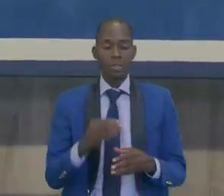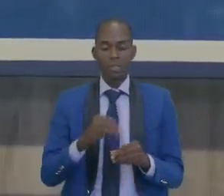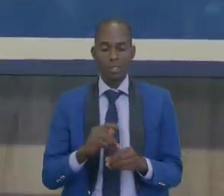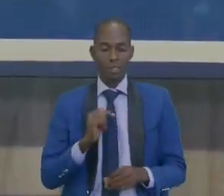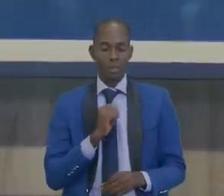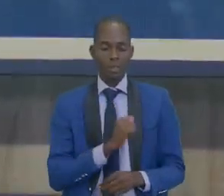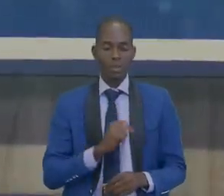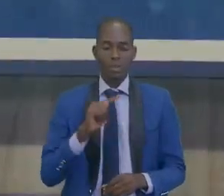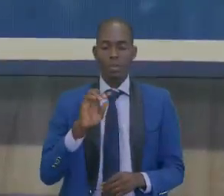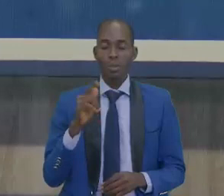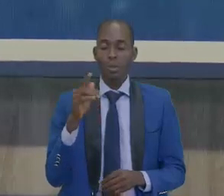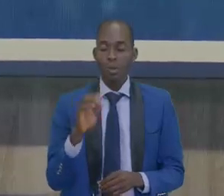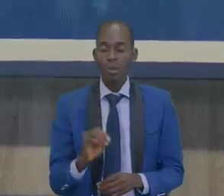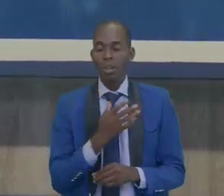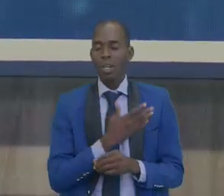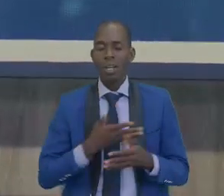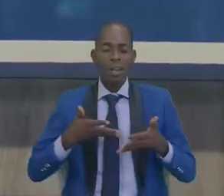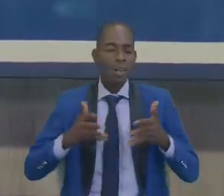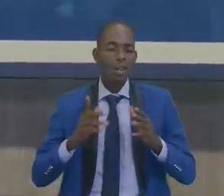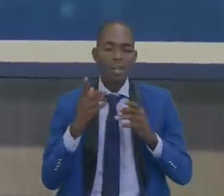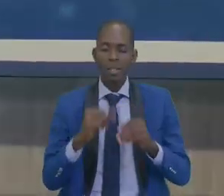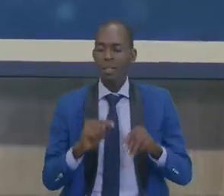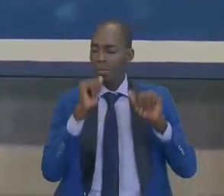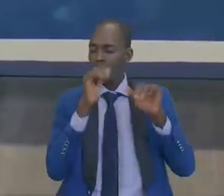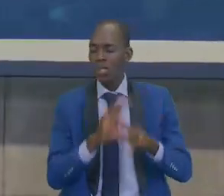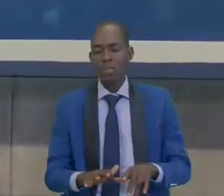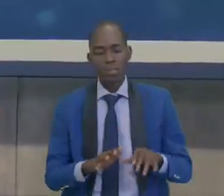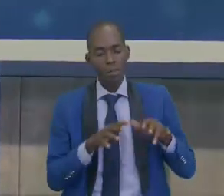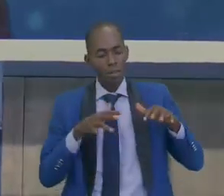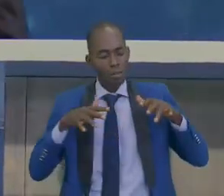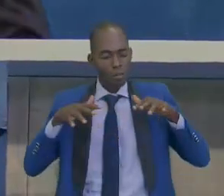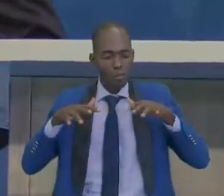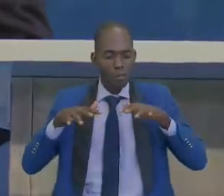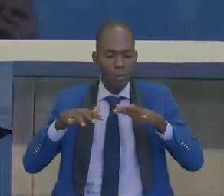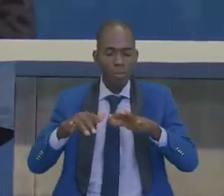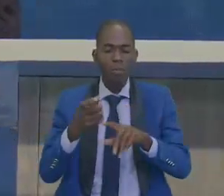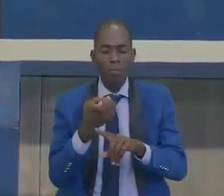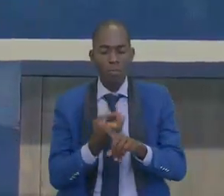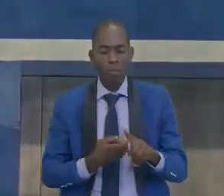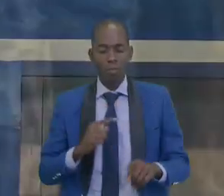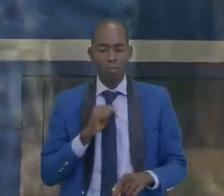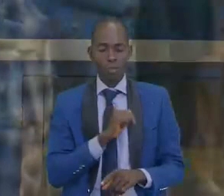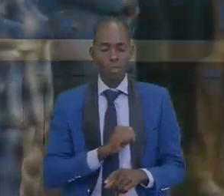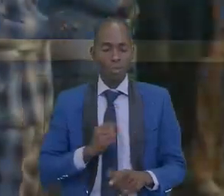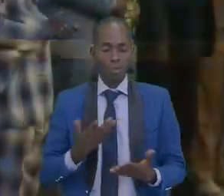And let the blessings flow from Togo to everywhere in the world today.